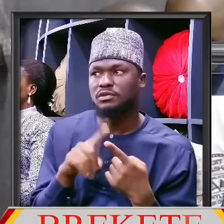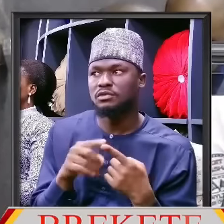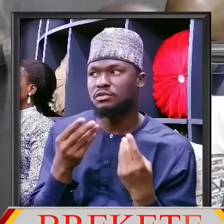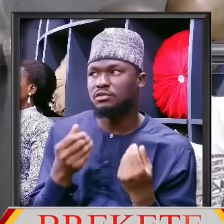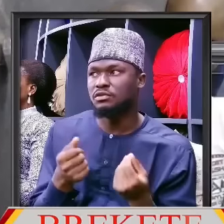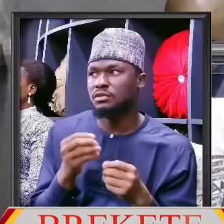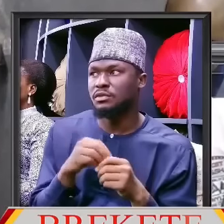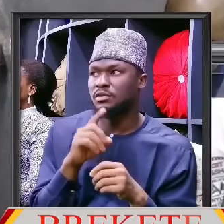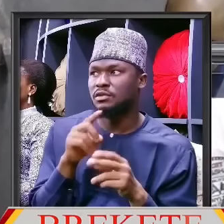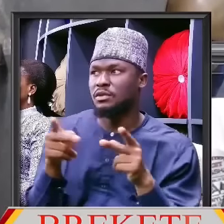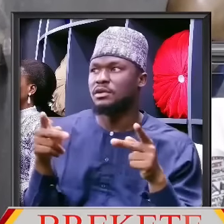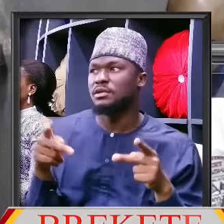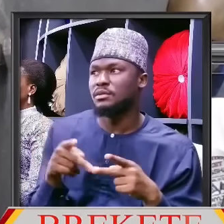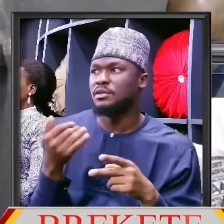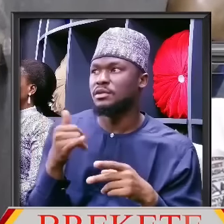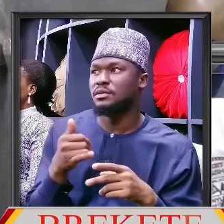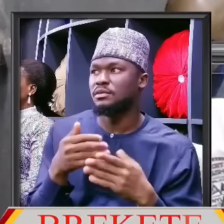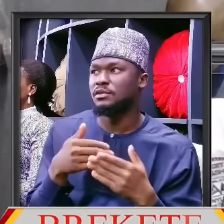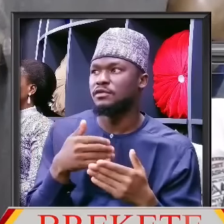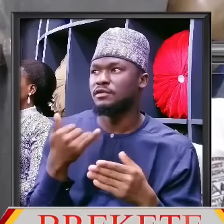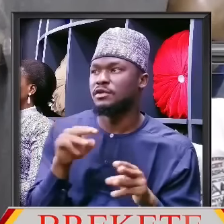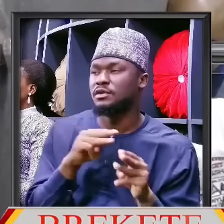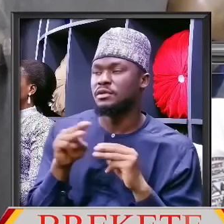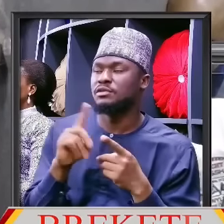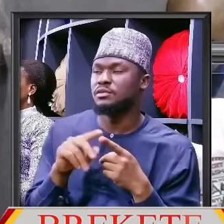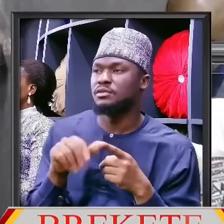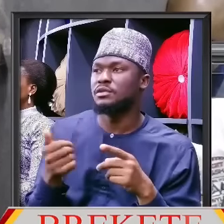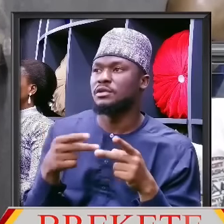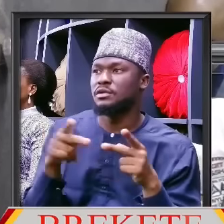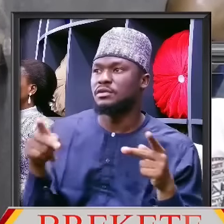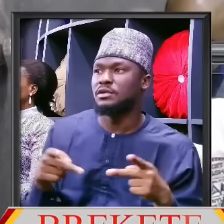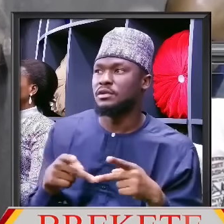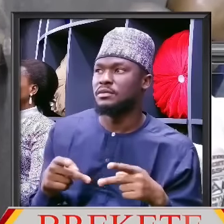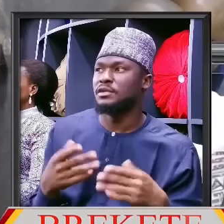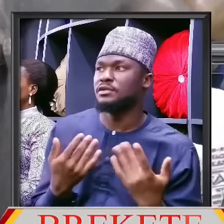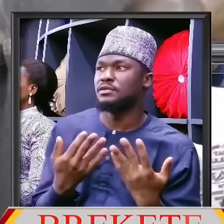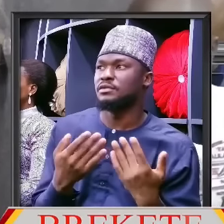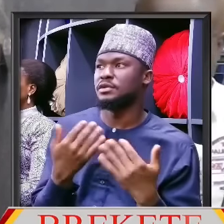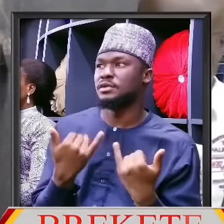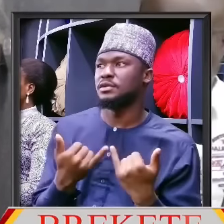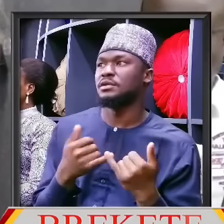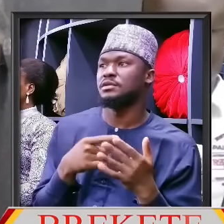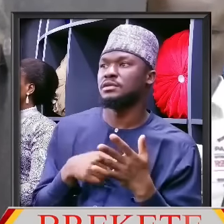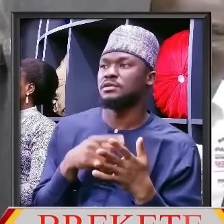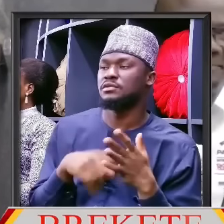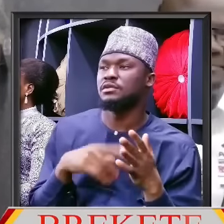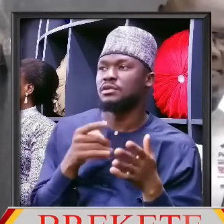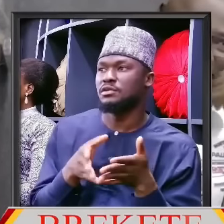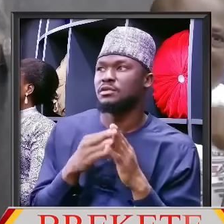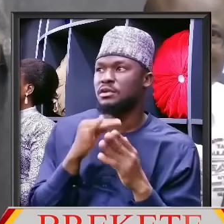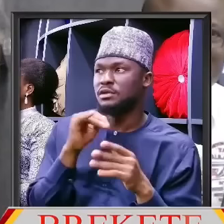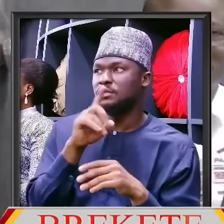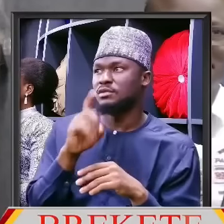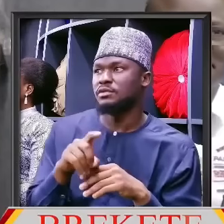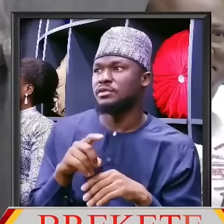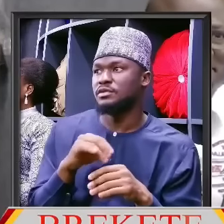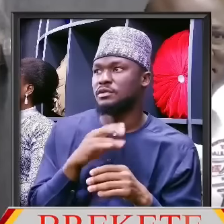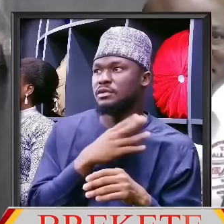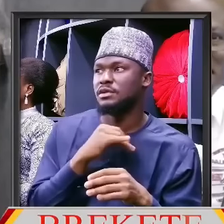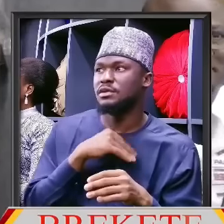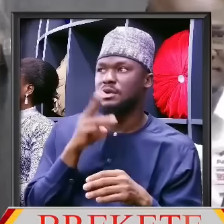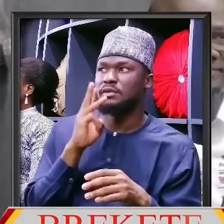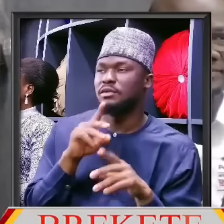one place before they go another place? Okay, hold on, hold on, sir. Yes. This one where you ask now question, and I